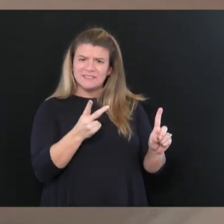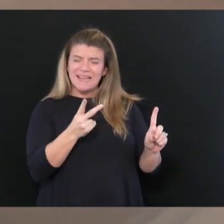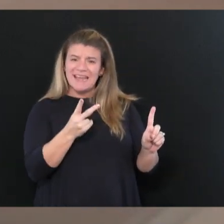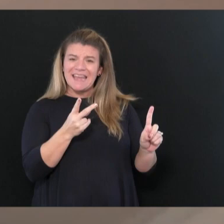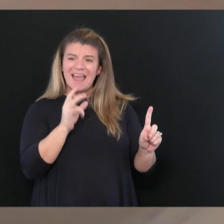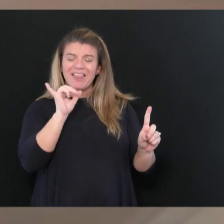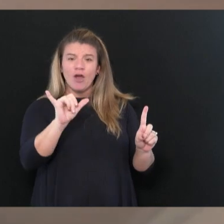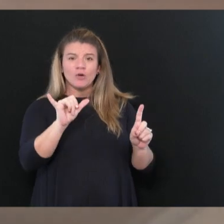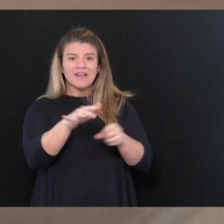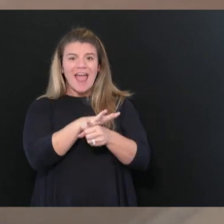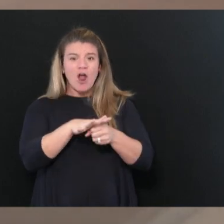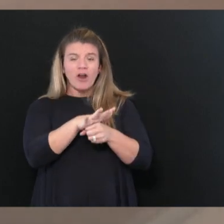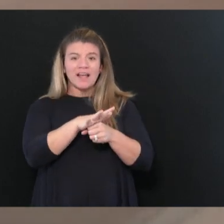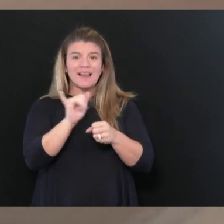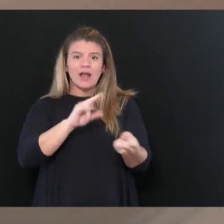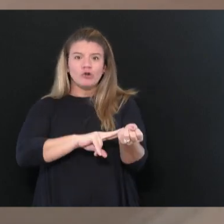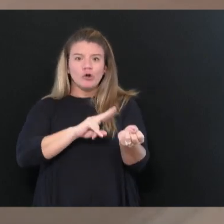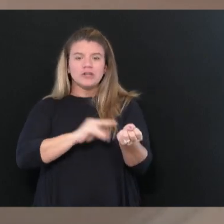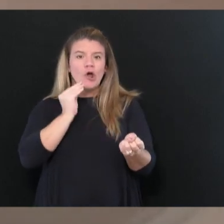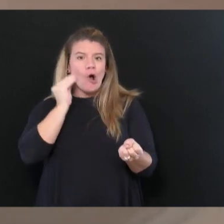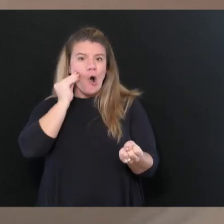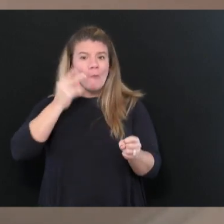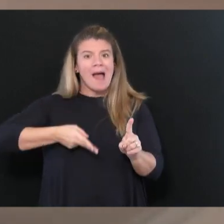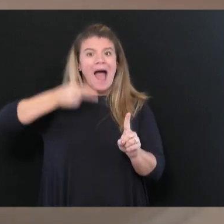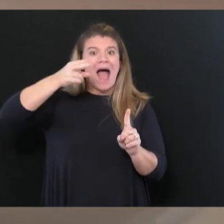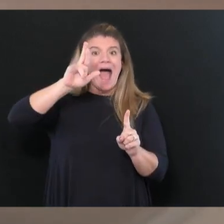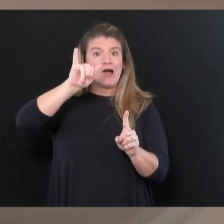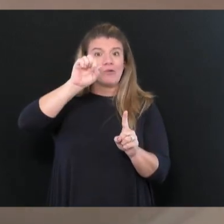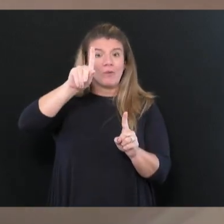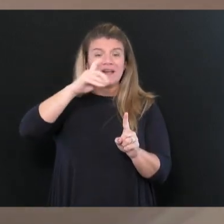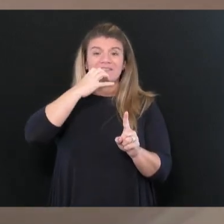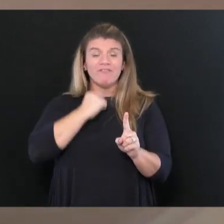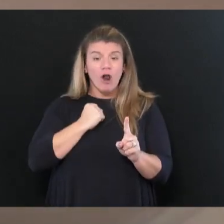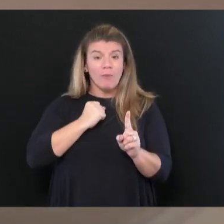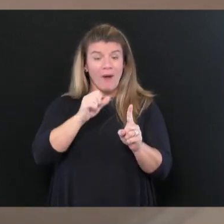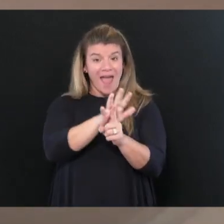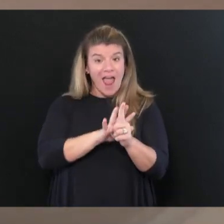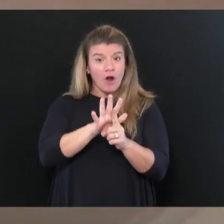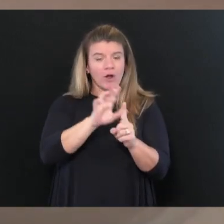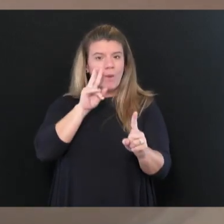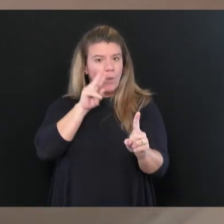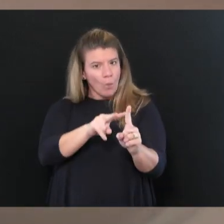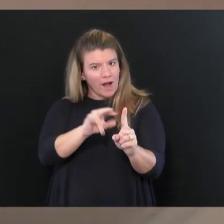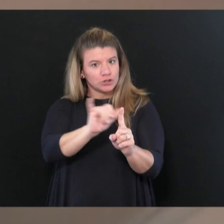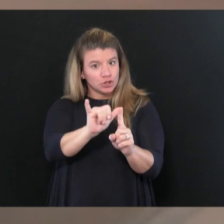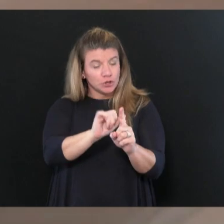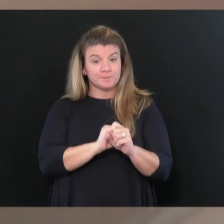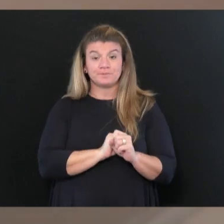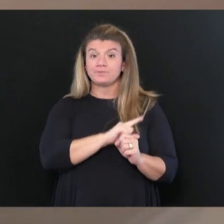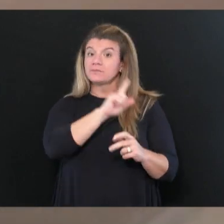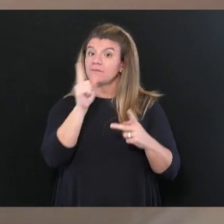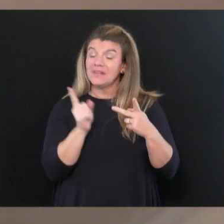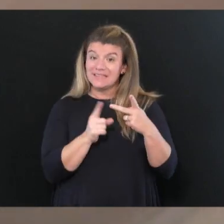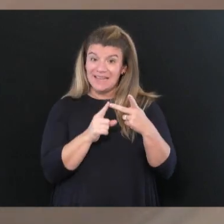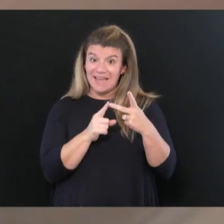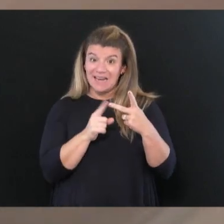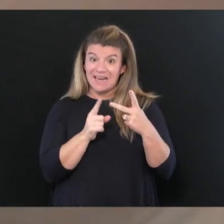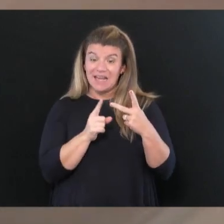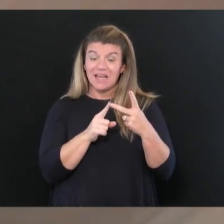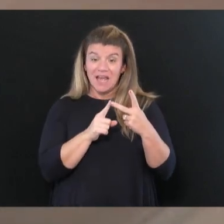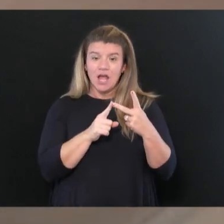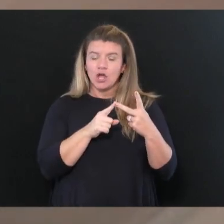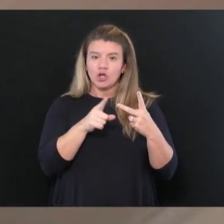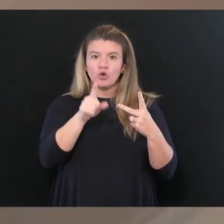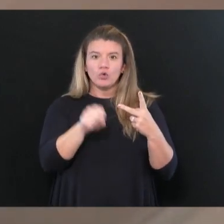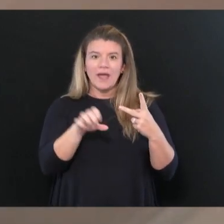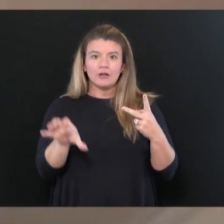like nursing homes and other vulnerable populations. But the second power that we have, which is something